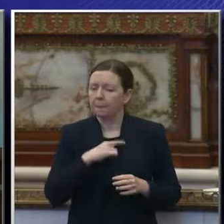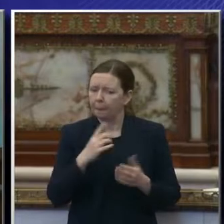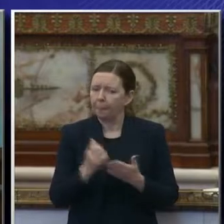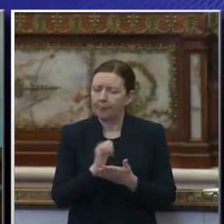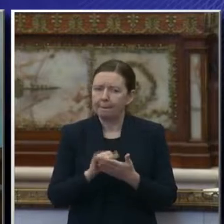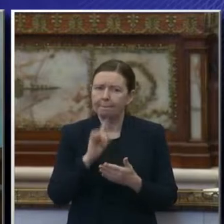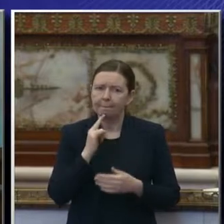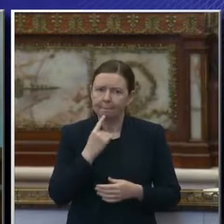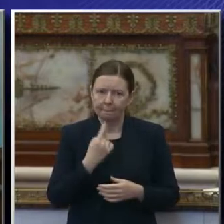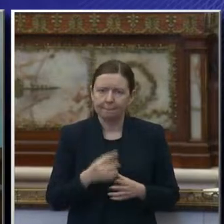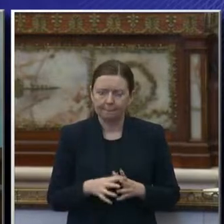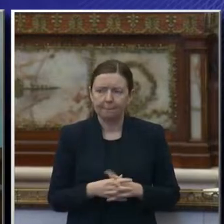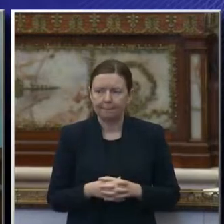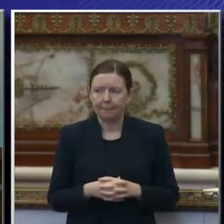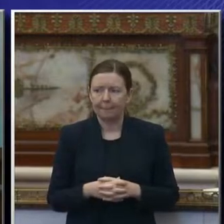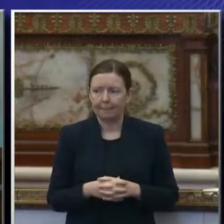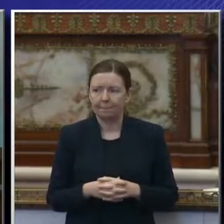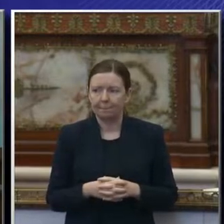very seriously,